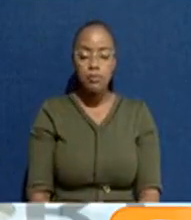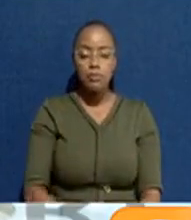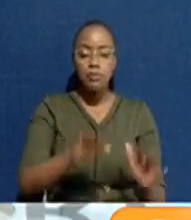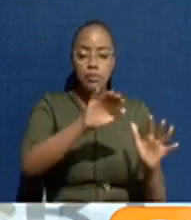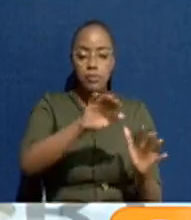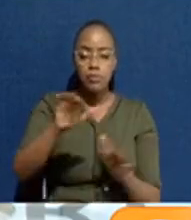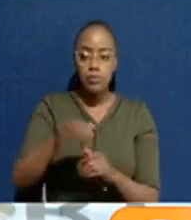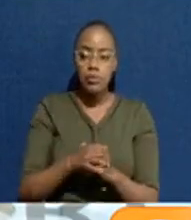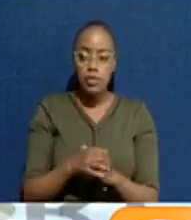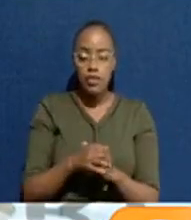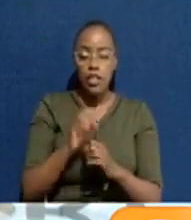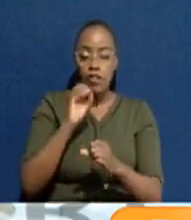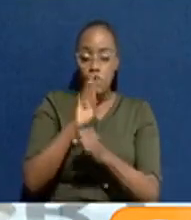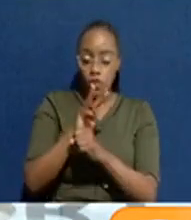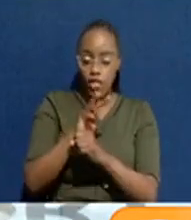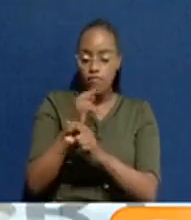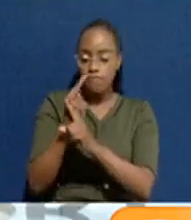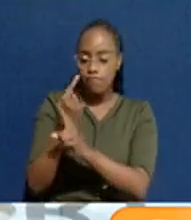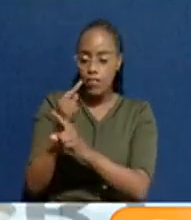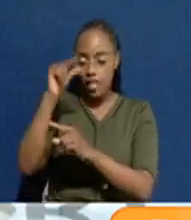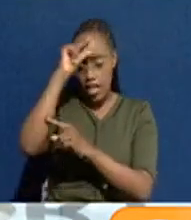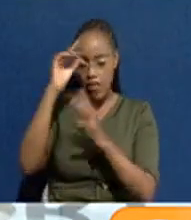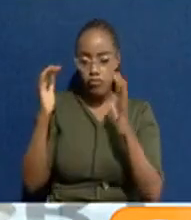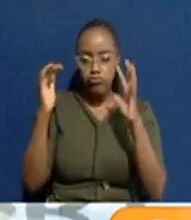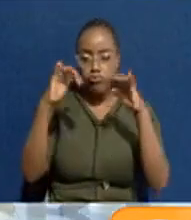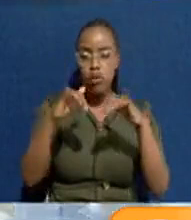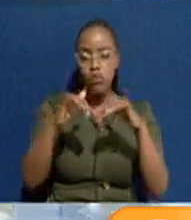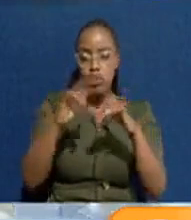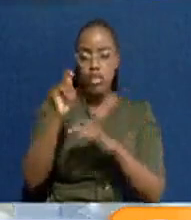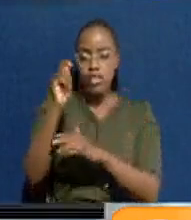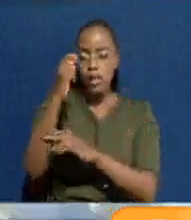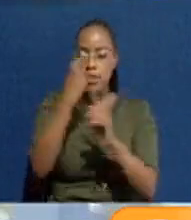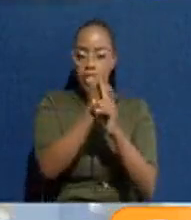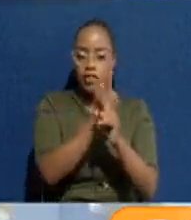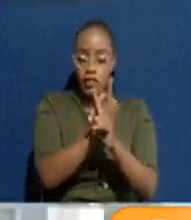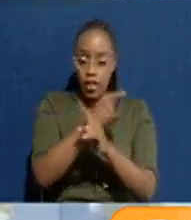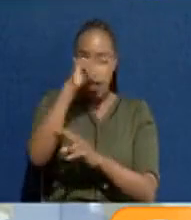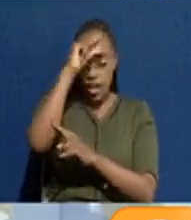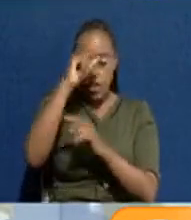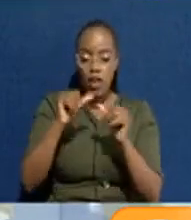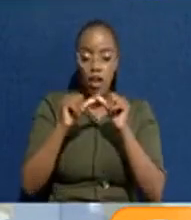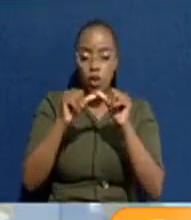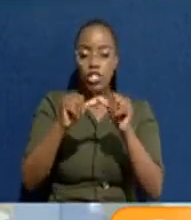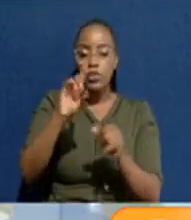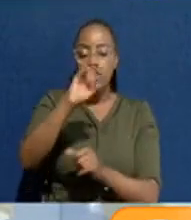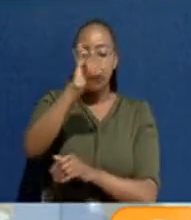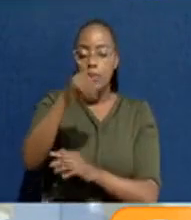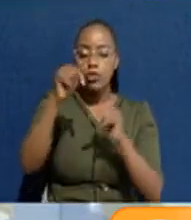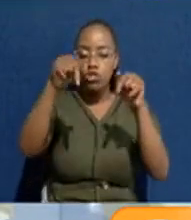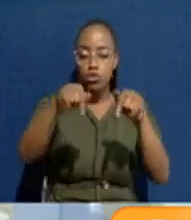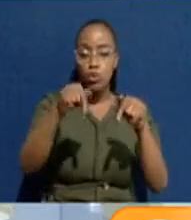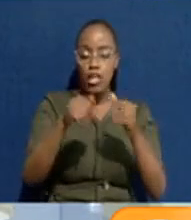Well, the 14th Intergovernmental Authority on Development Assembly of Heads of State and Government continued in Djibouti today, with diplomatic